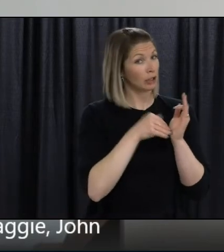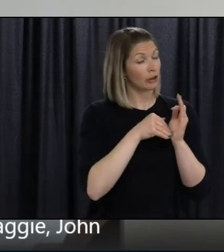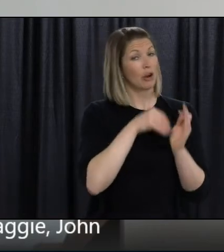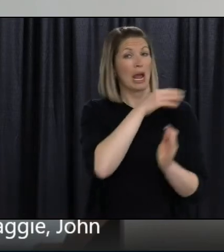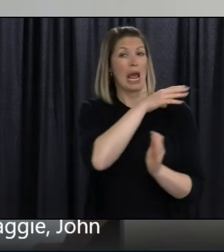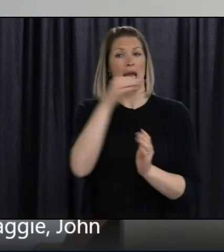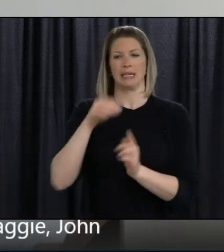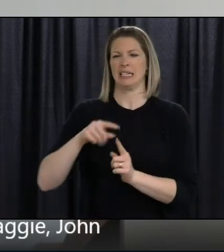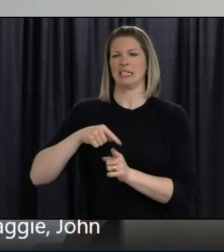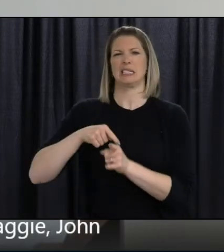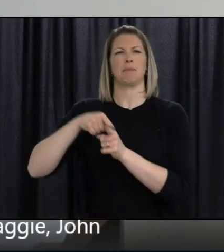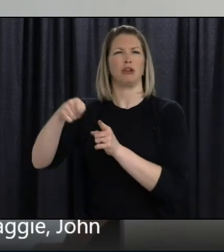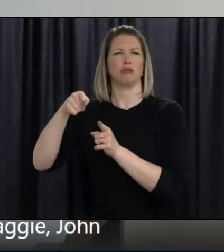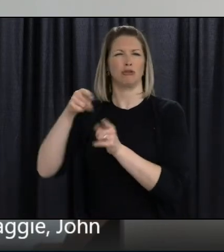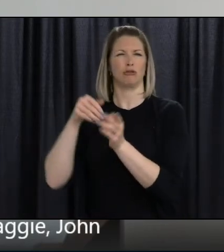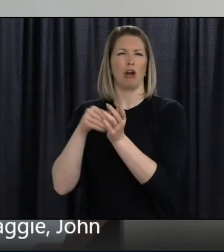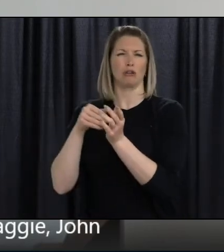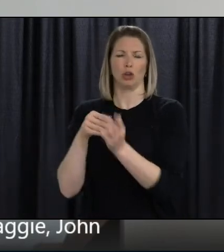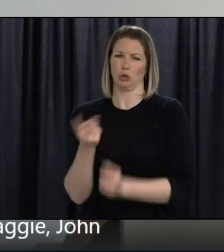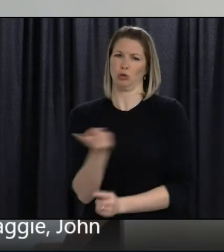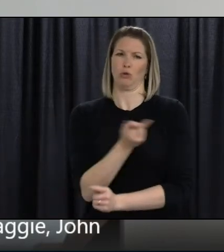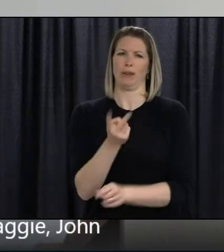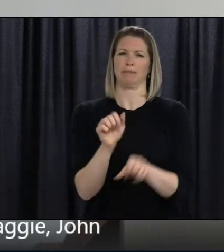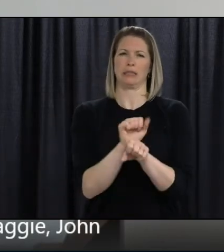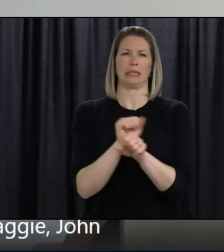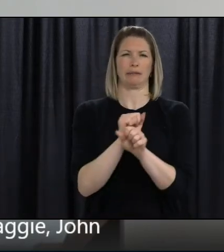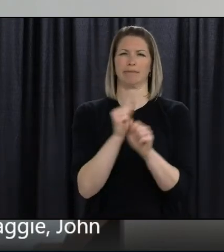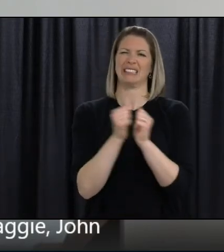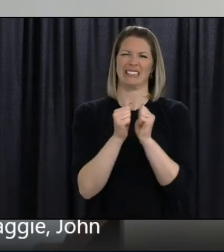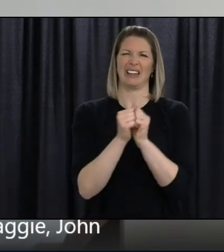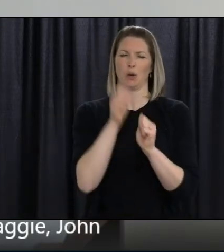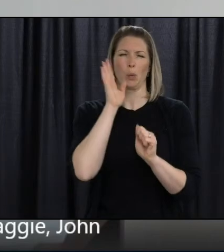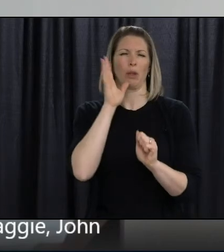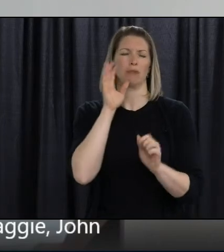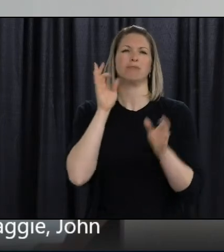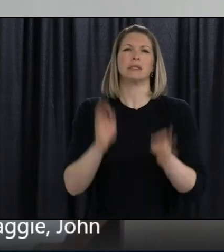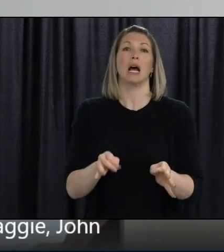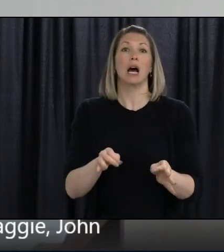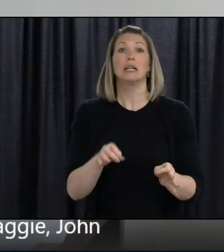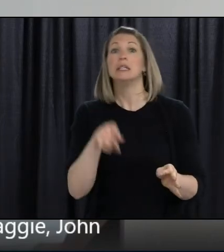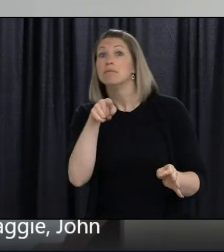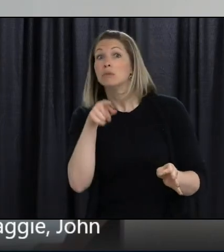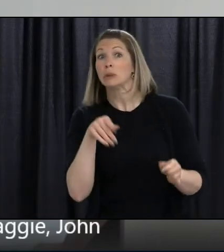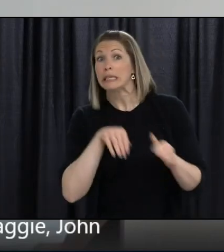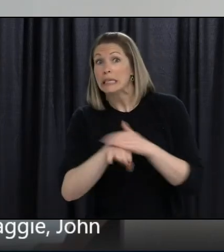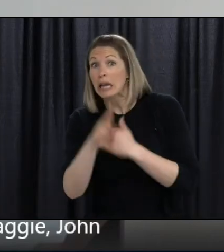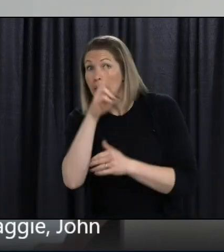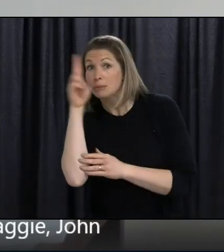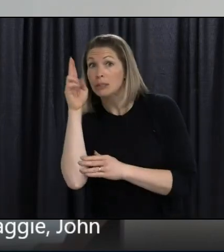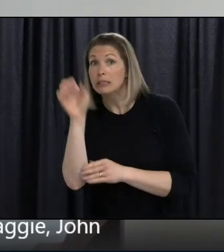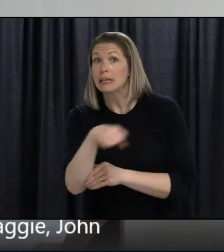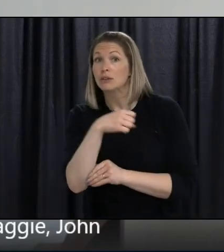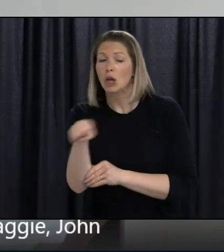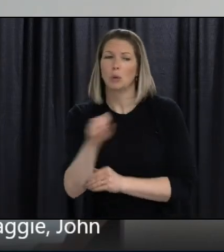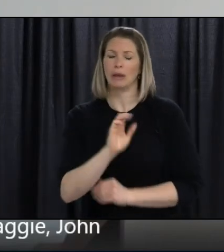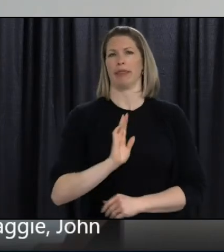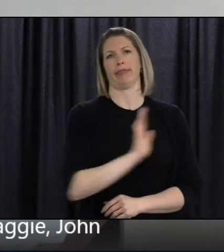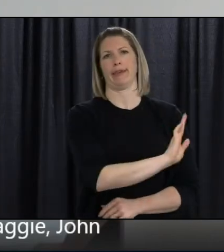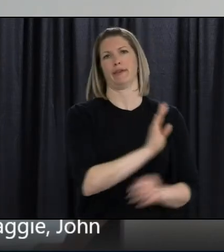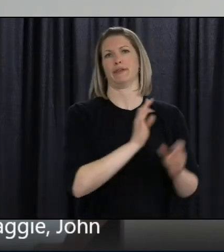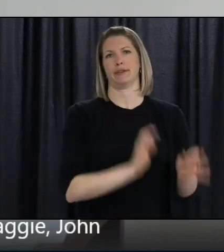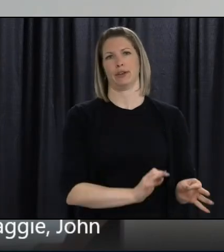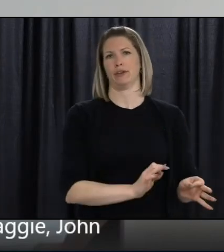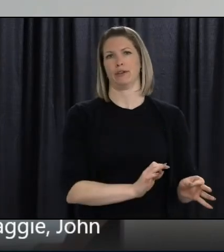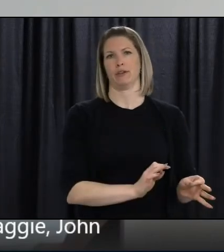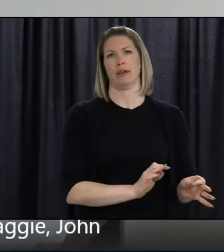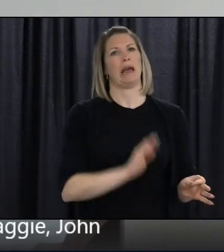priority. It's not an administrative decision, it's not a political decision, it's a clinical decision. It always has been, and that's where it